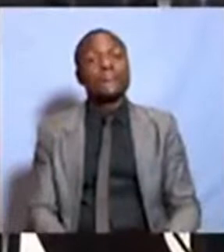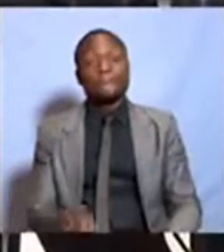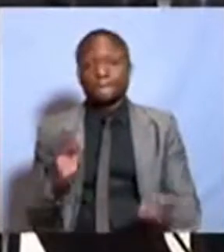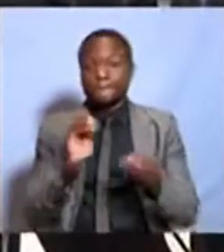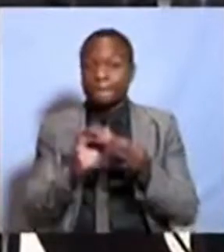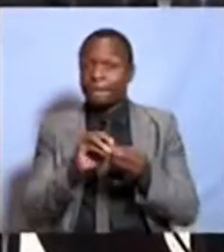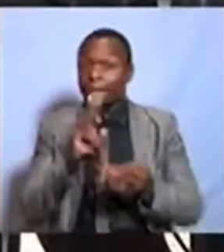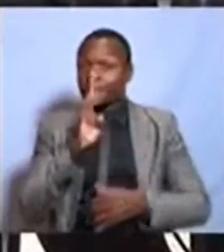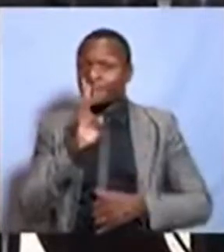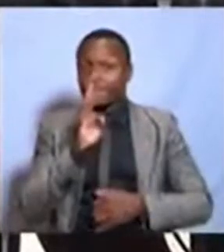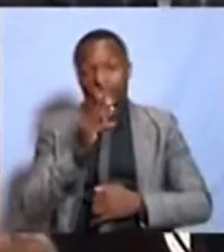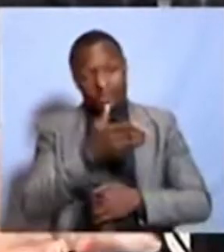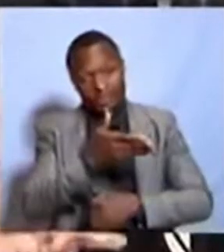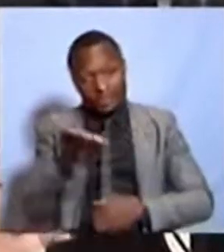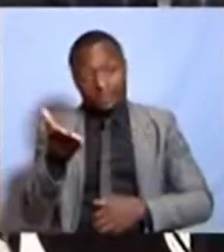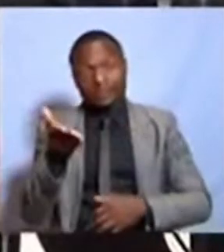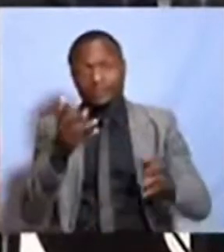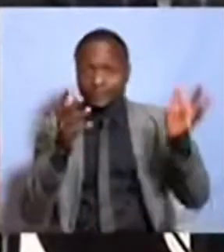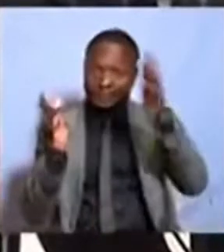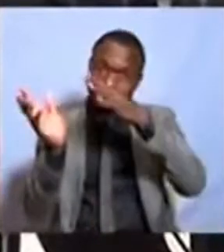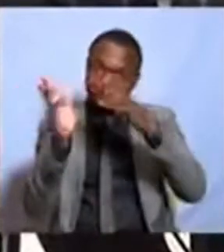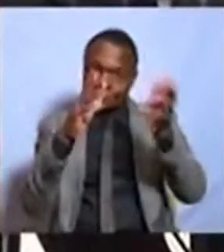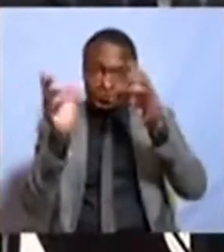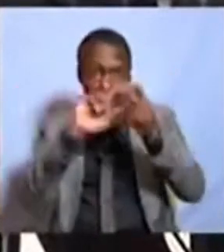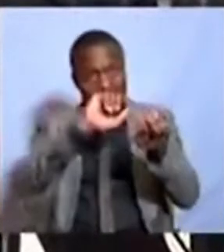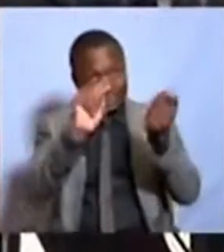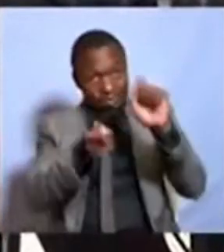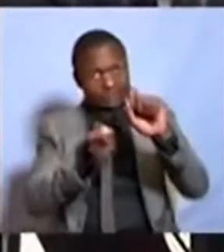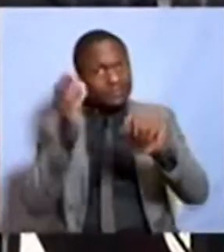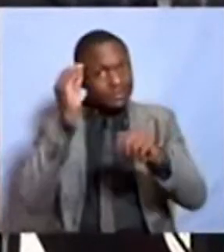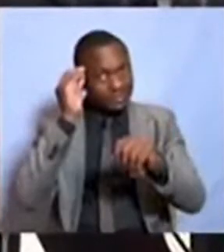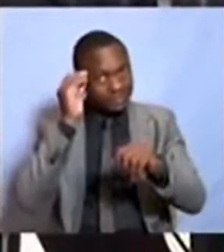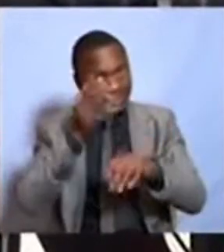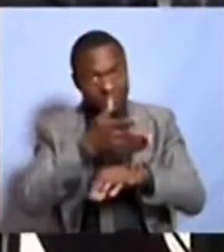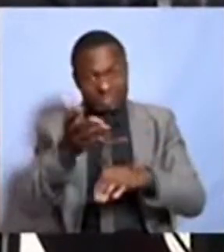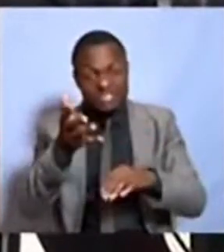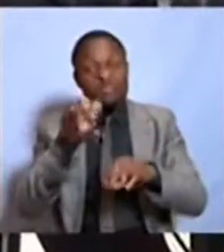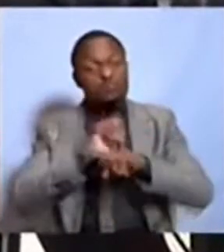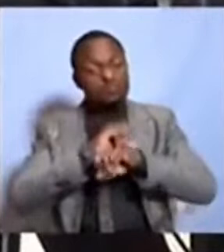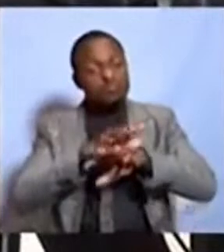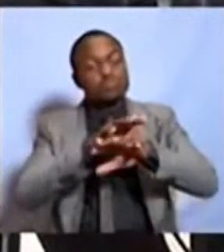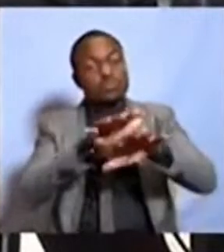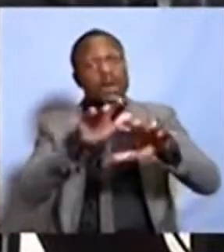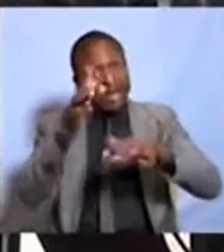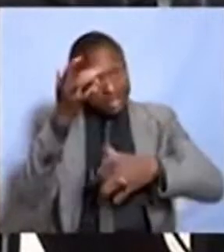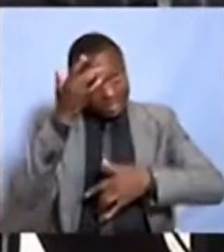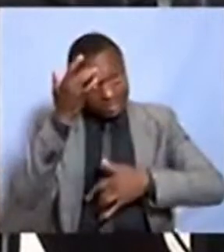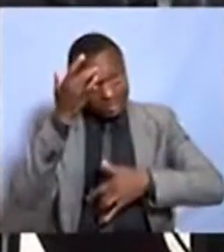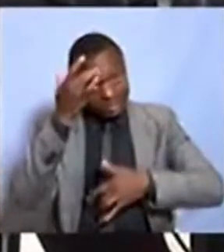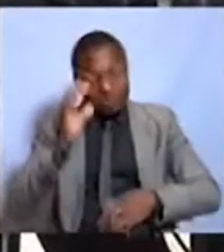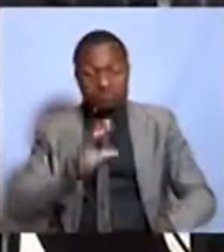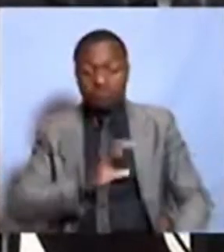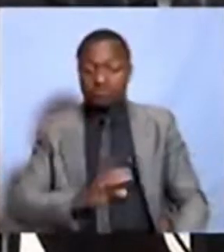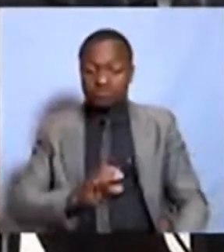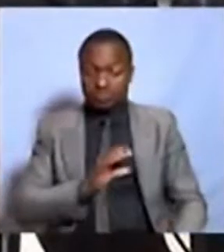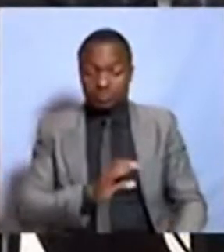water, whenever there's impacts of climate change, we know that there's mostly spread of diseases, typhoid, cholera would come up as a result because the